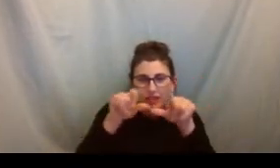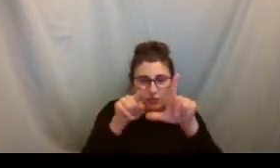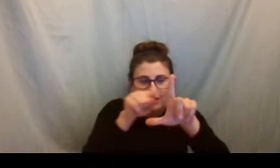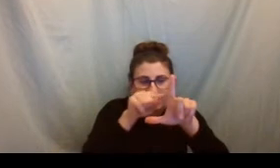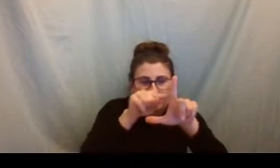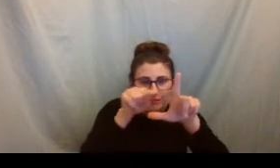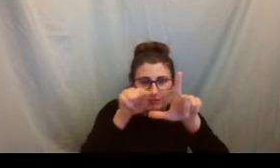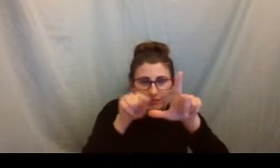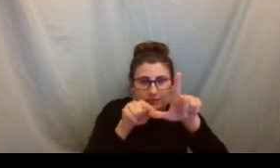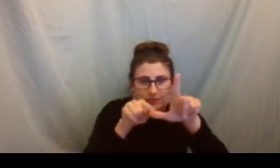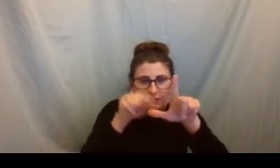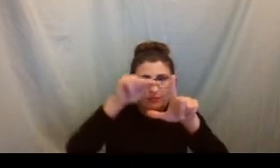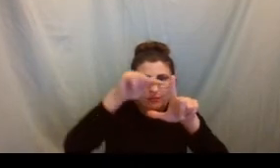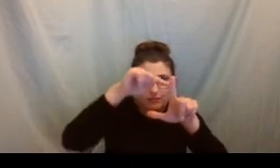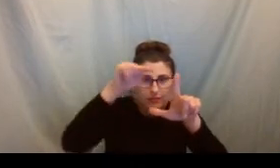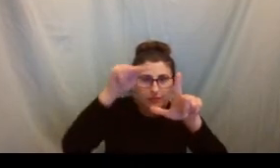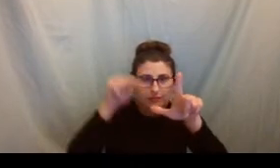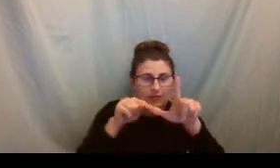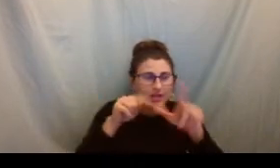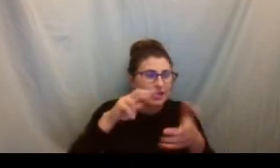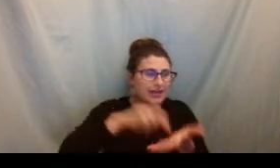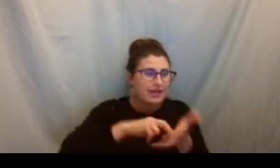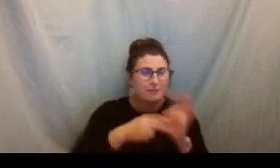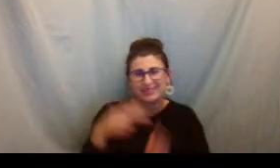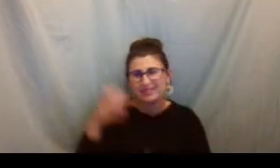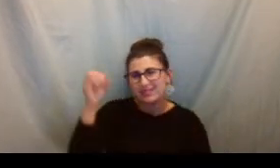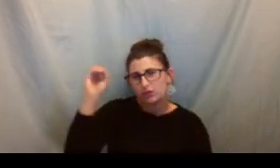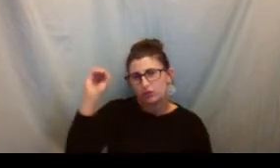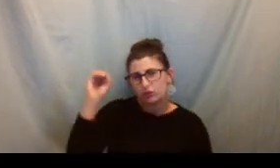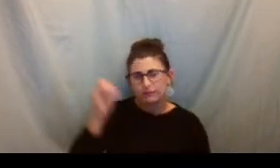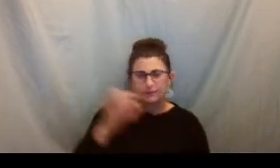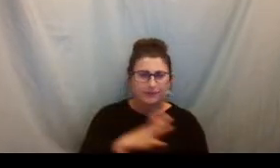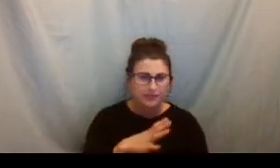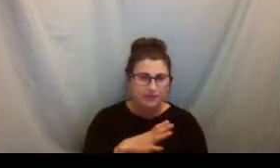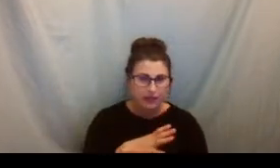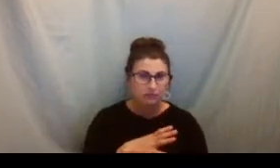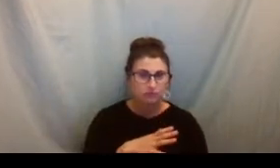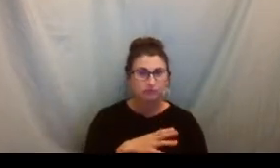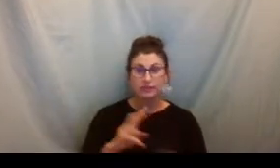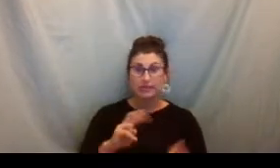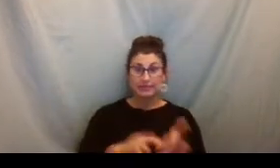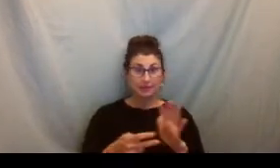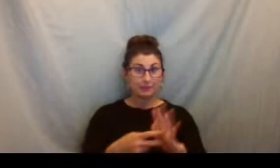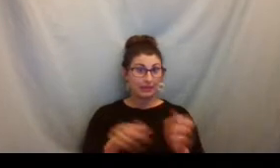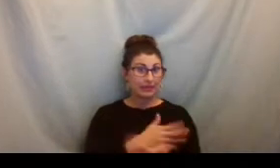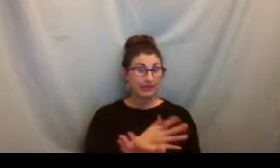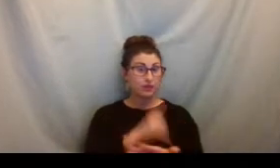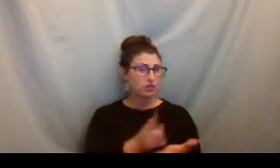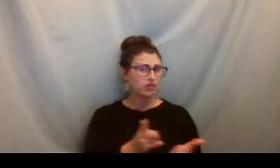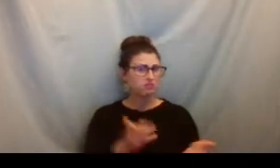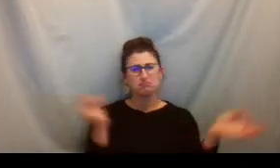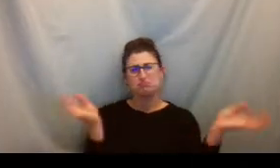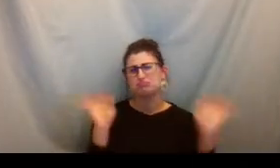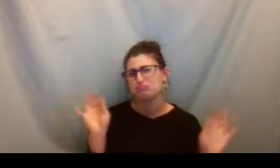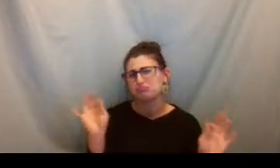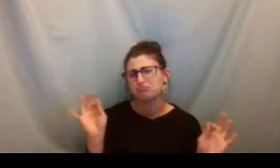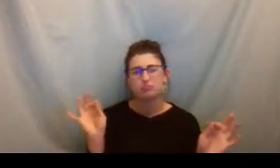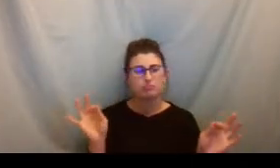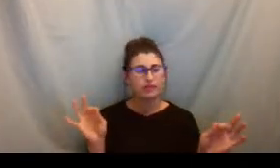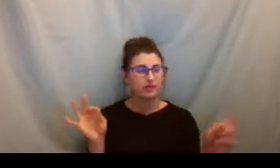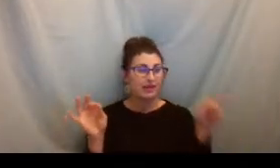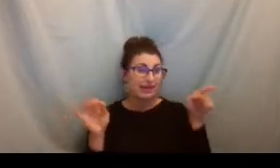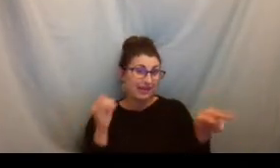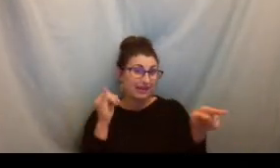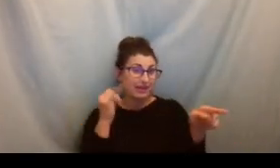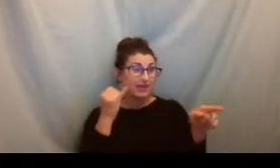here to here, that's just the showing that it's a degree. It's okay. It doesn't really mean that much, all right? All right,